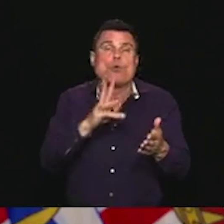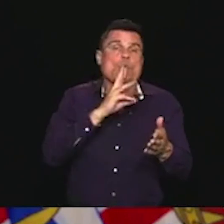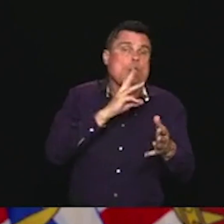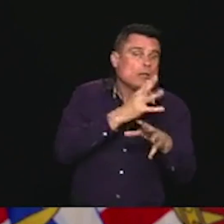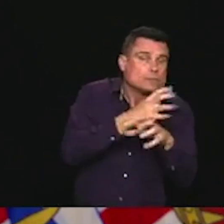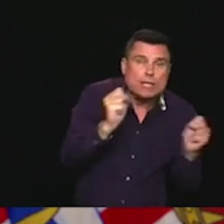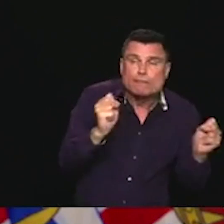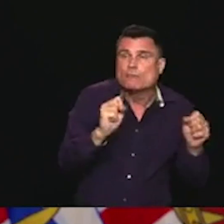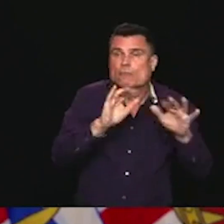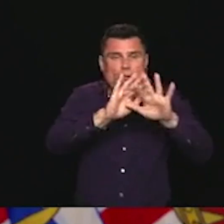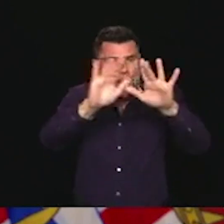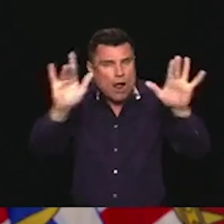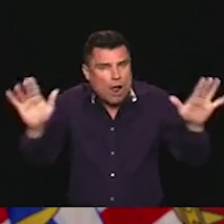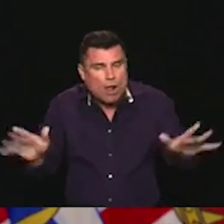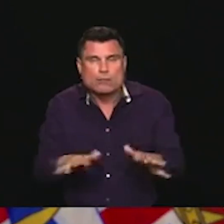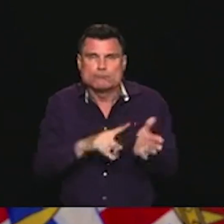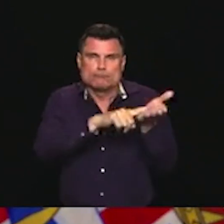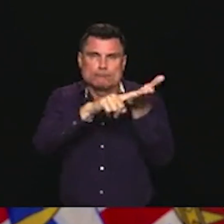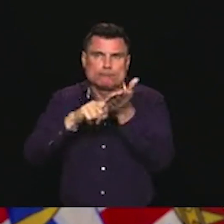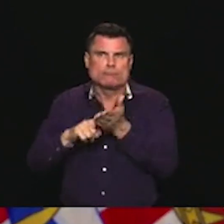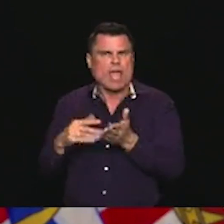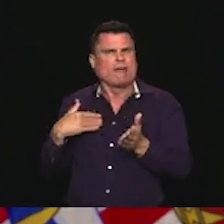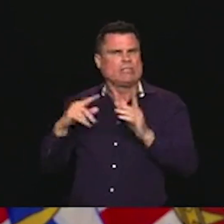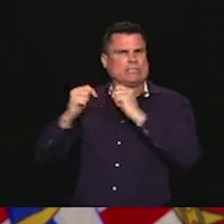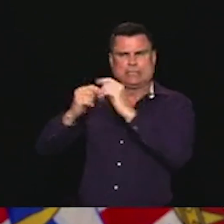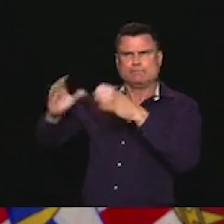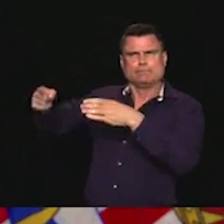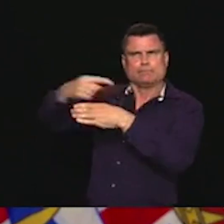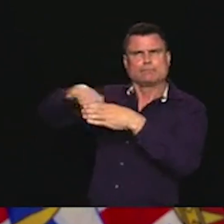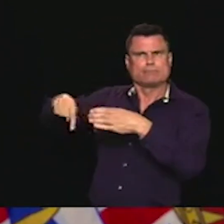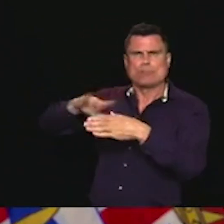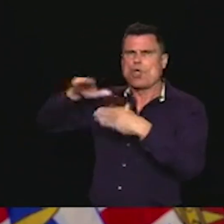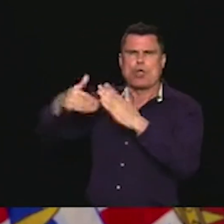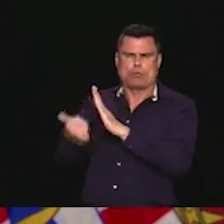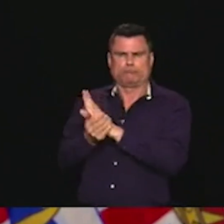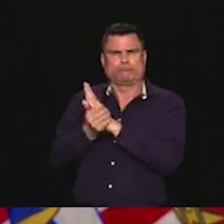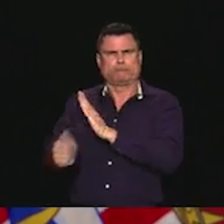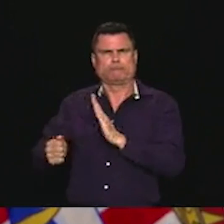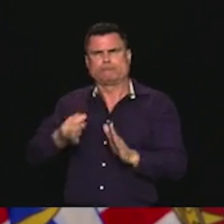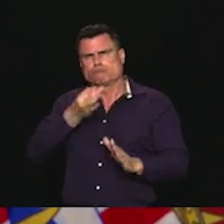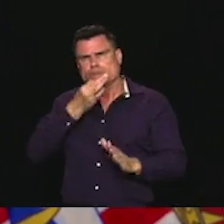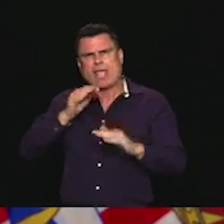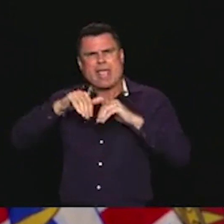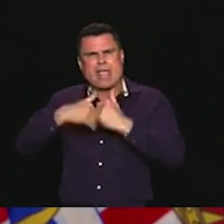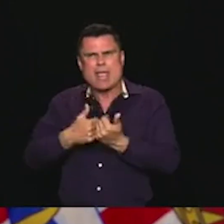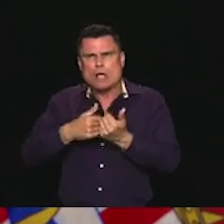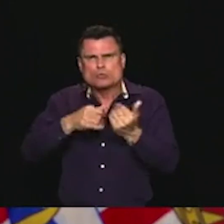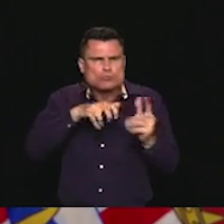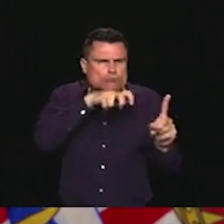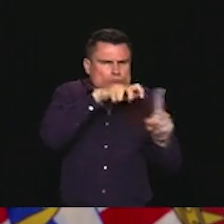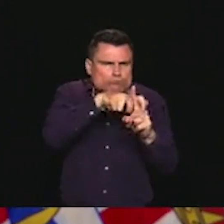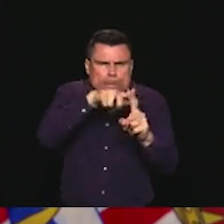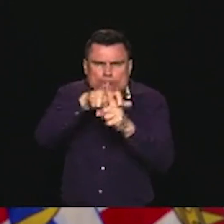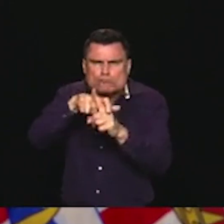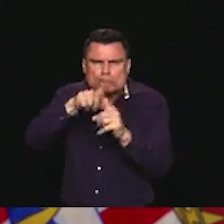etc. So they are the experts on making sure that people have the advice and have the processes in place